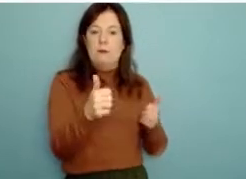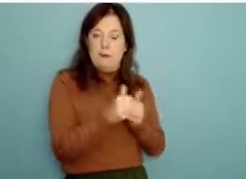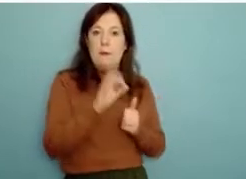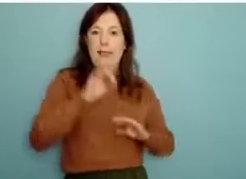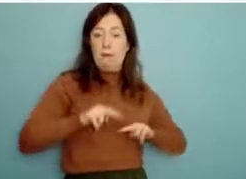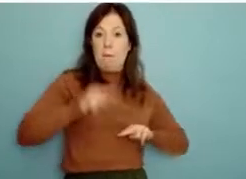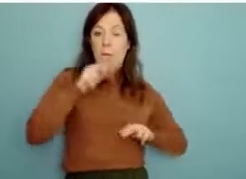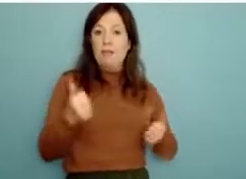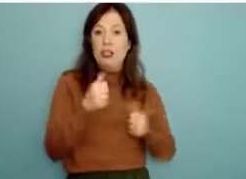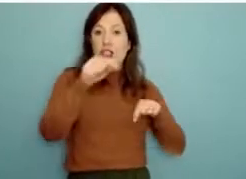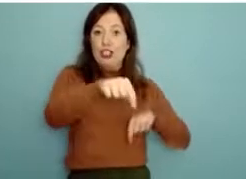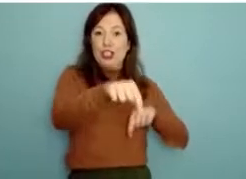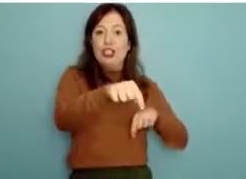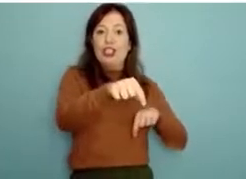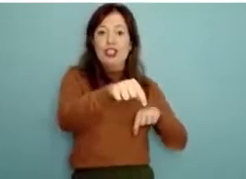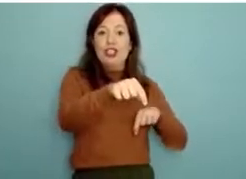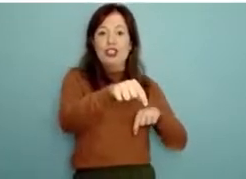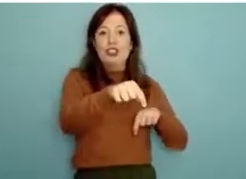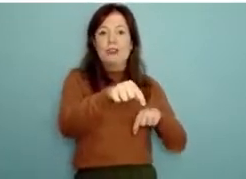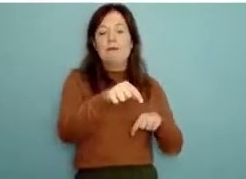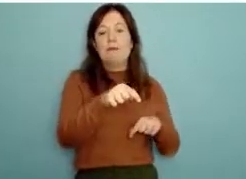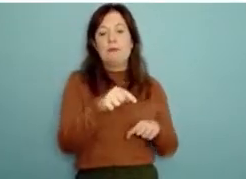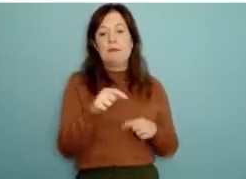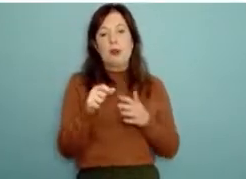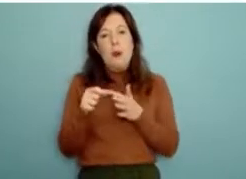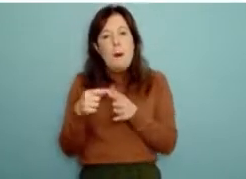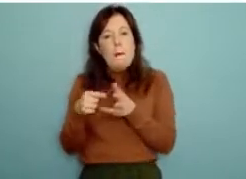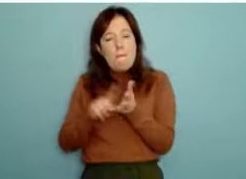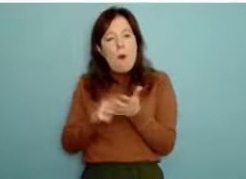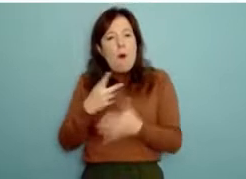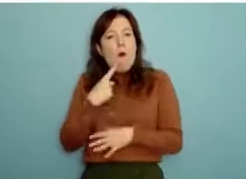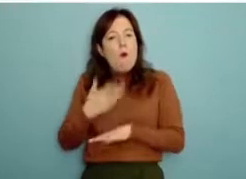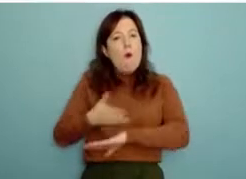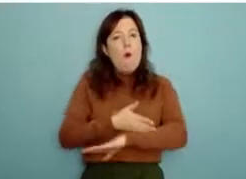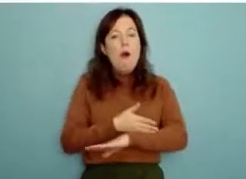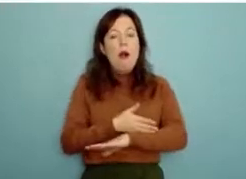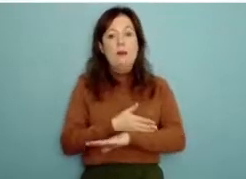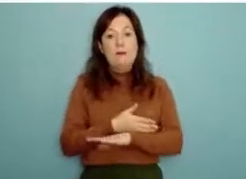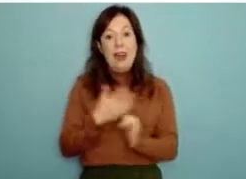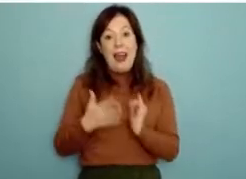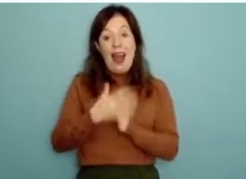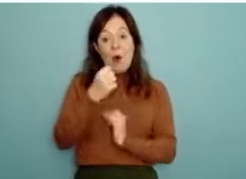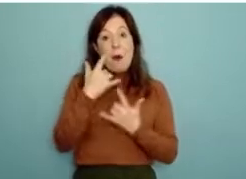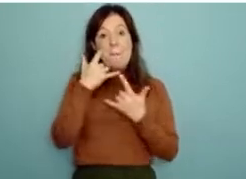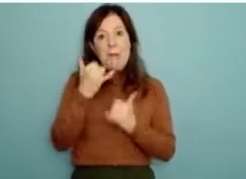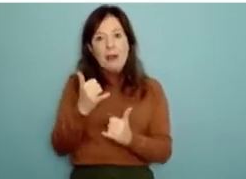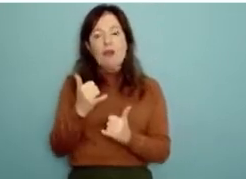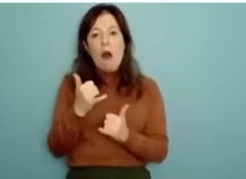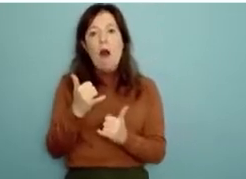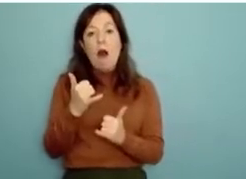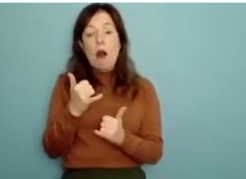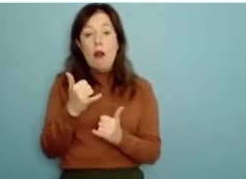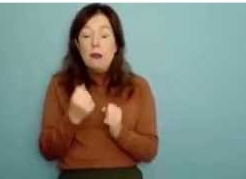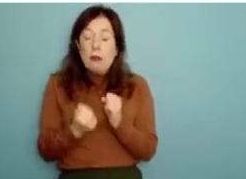But also, and it's something that we heard from Paul earlier, in terms of outcome measurement, what is absolutely